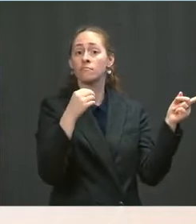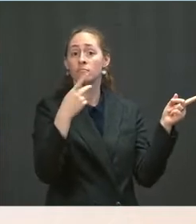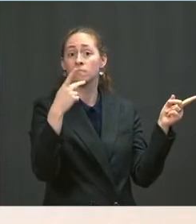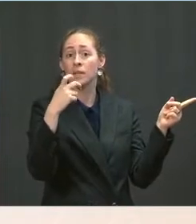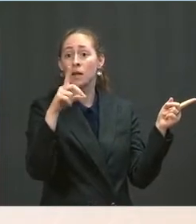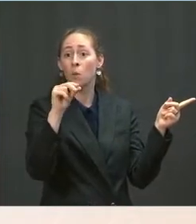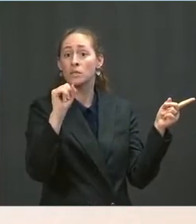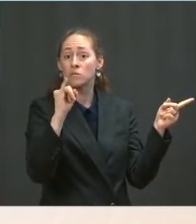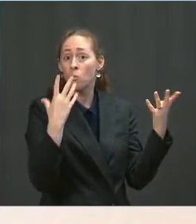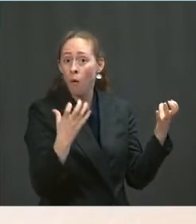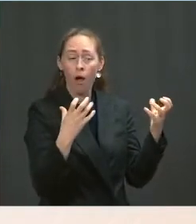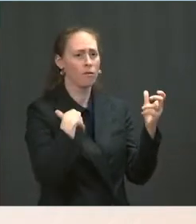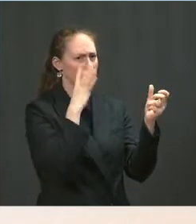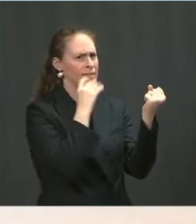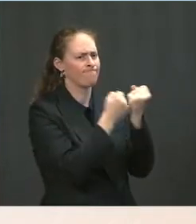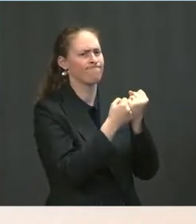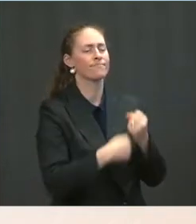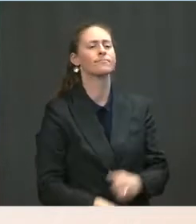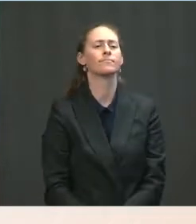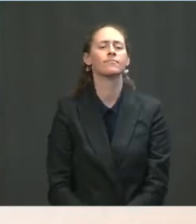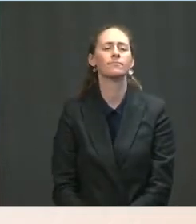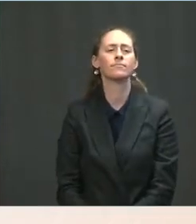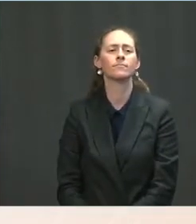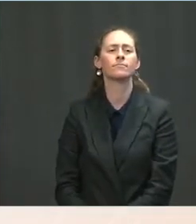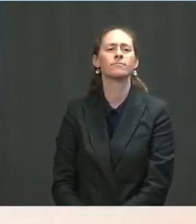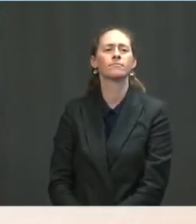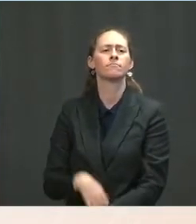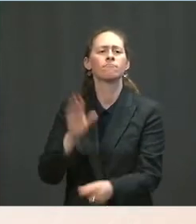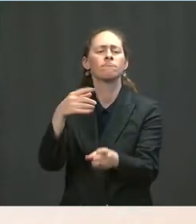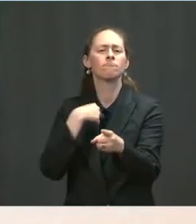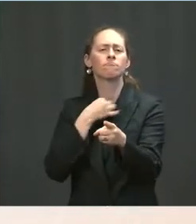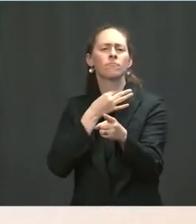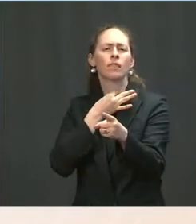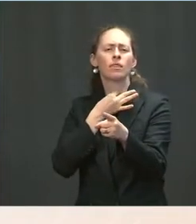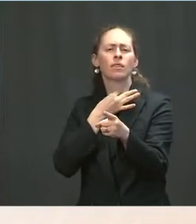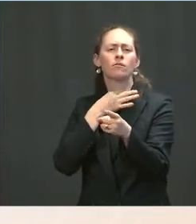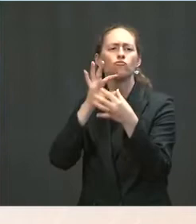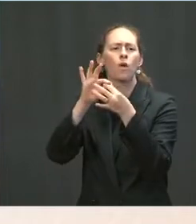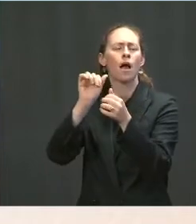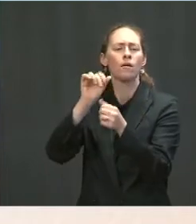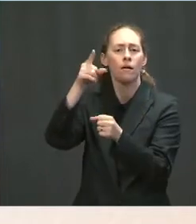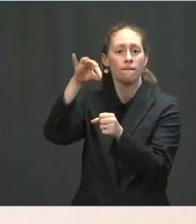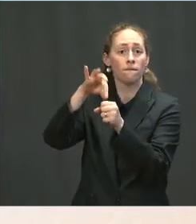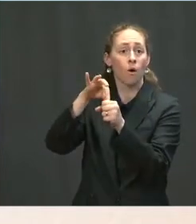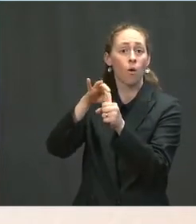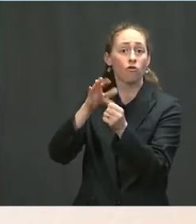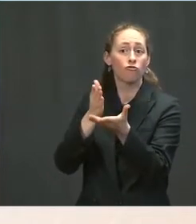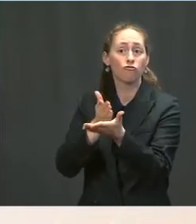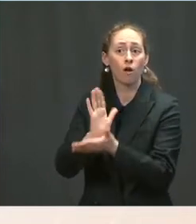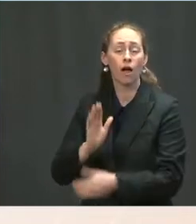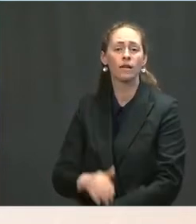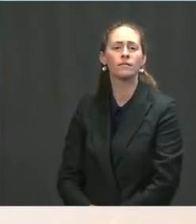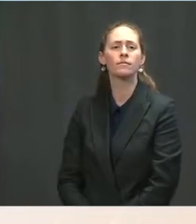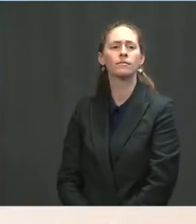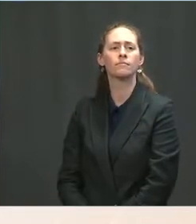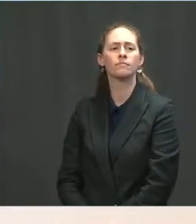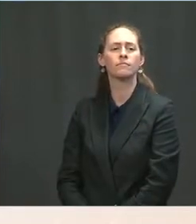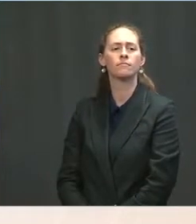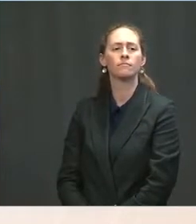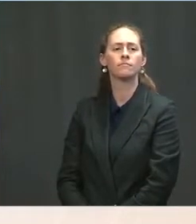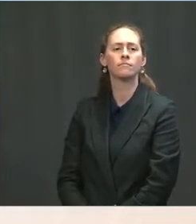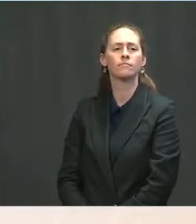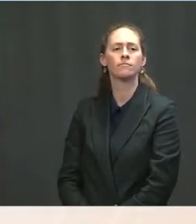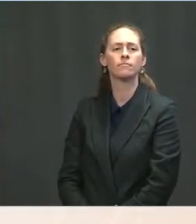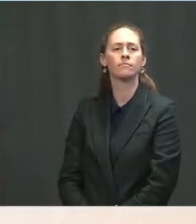can you tell us any more information about how the president's meeting with Schumer and Pelosi on the sort of efforts around voting rights? Yeah, absolutely.